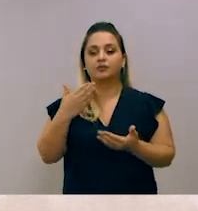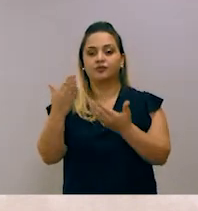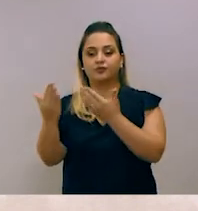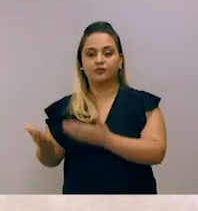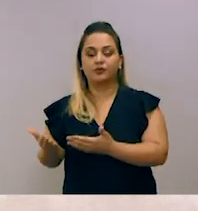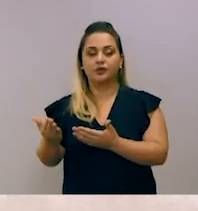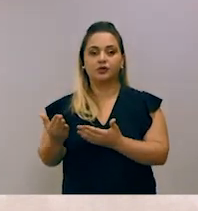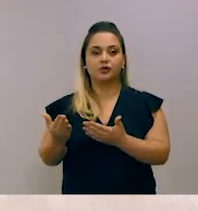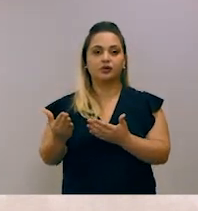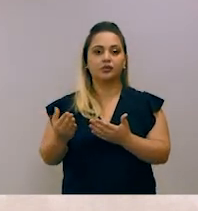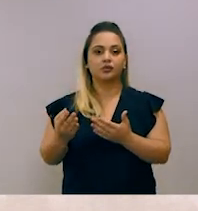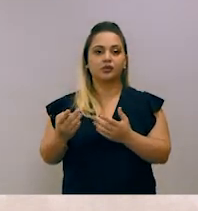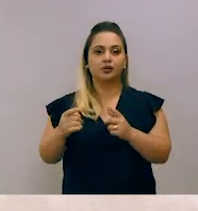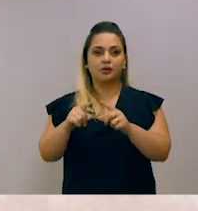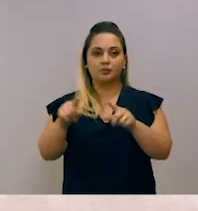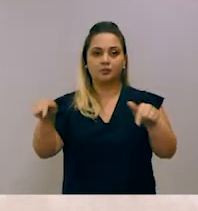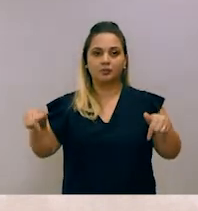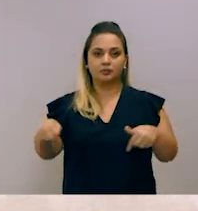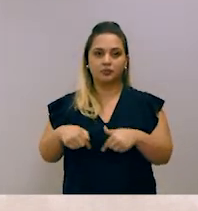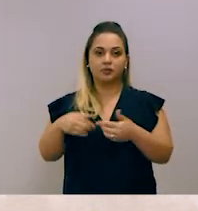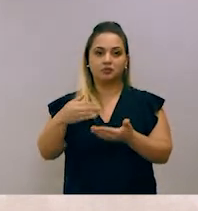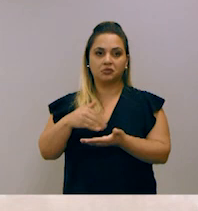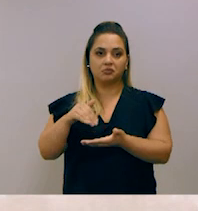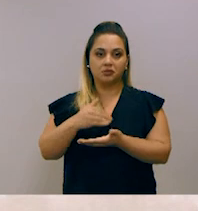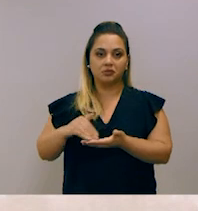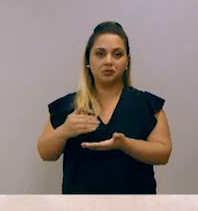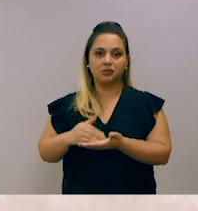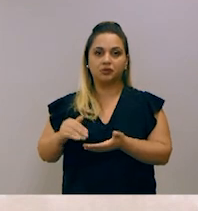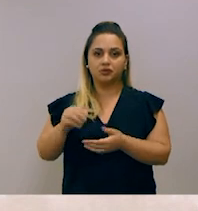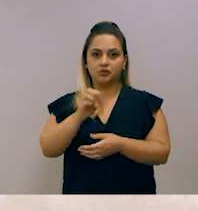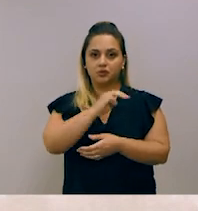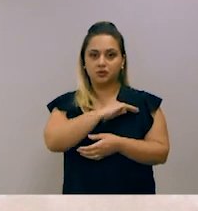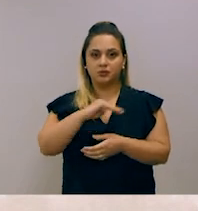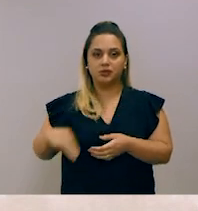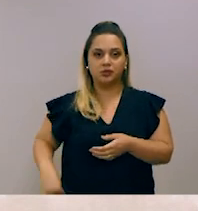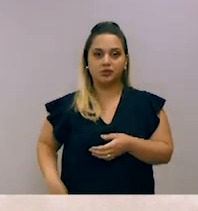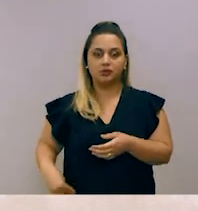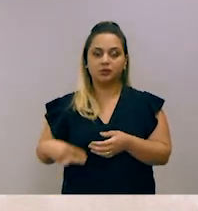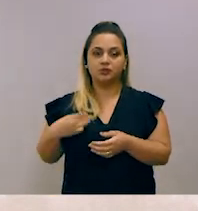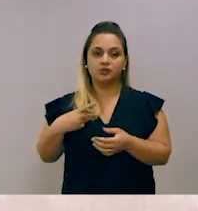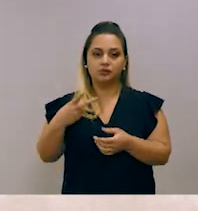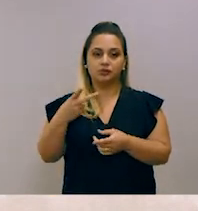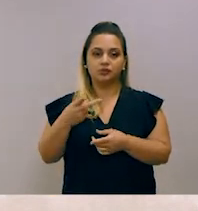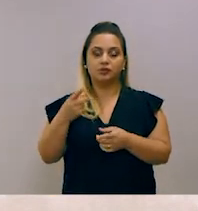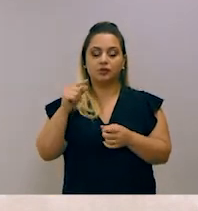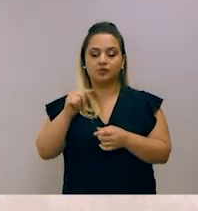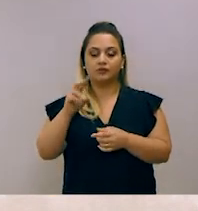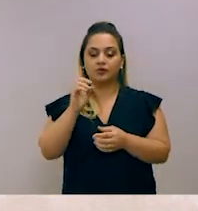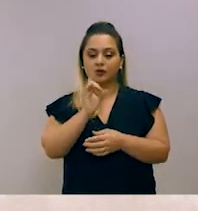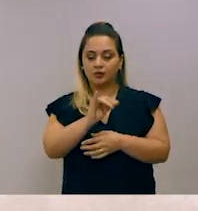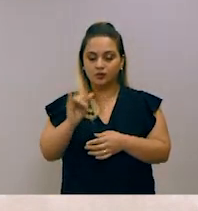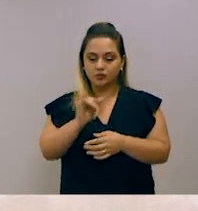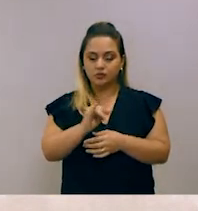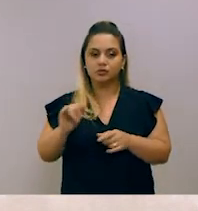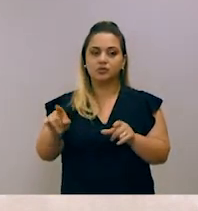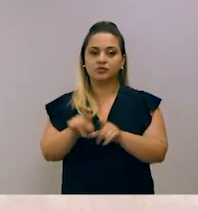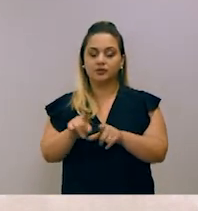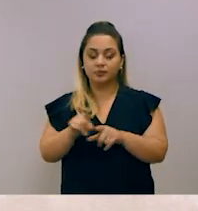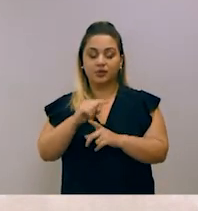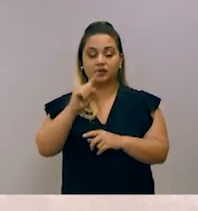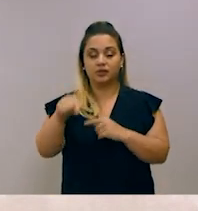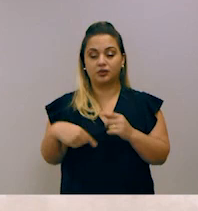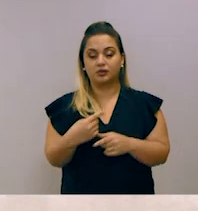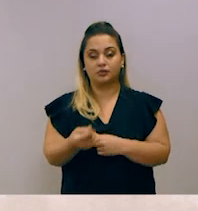it's referred to the cabinet of the justice responsible to that process. In that moment, there is another